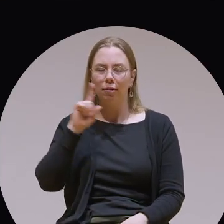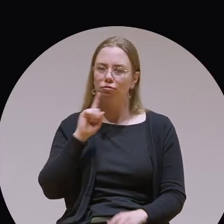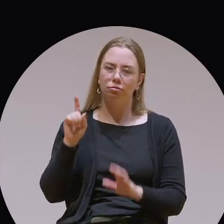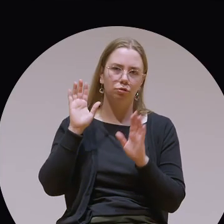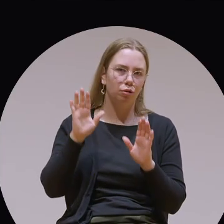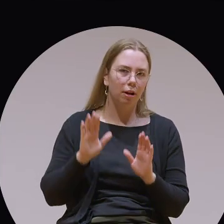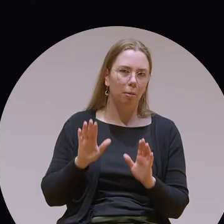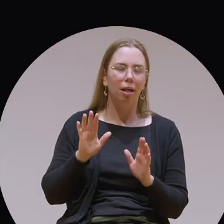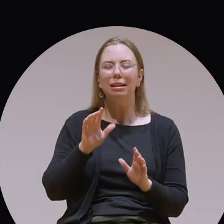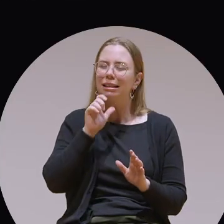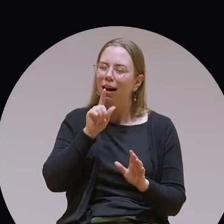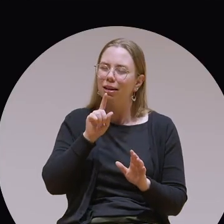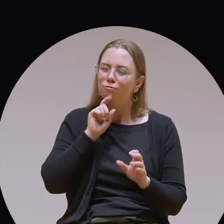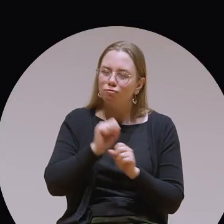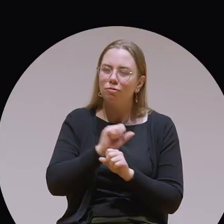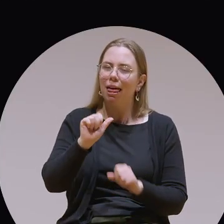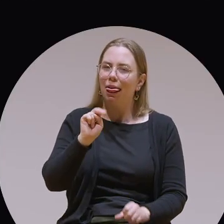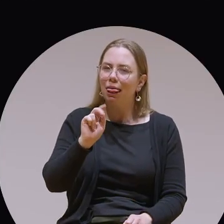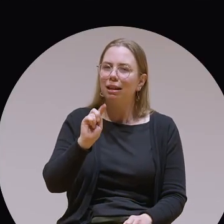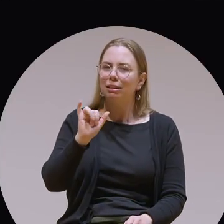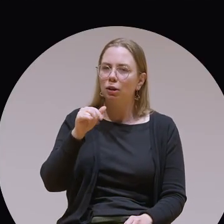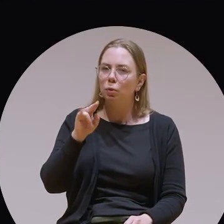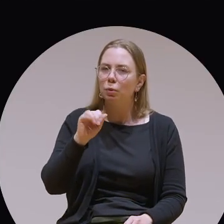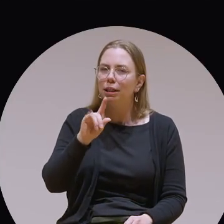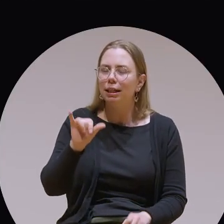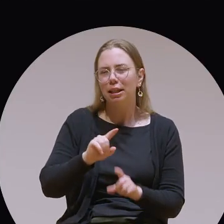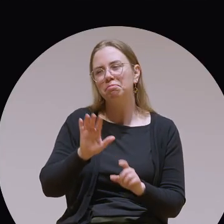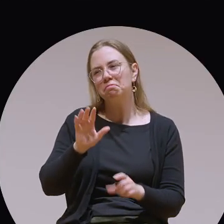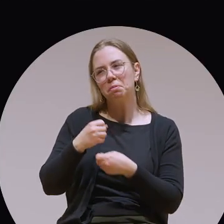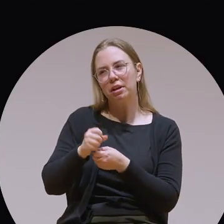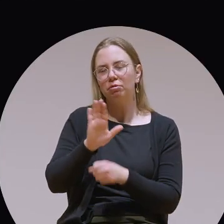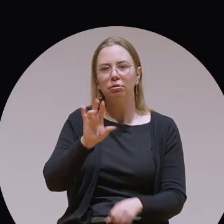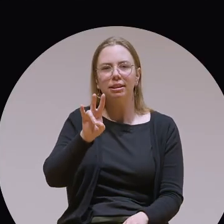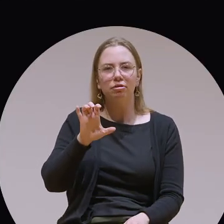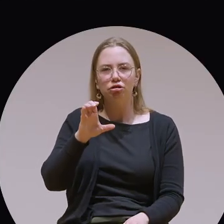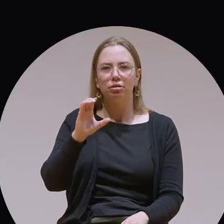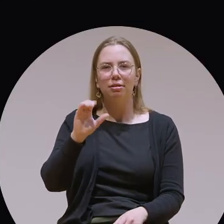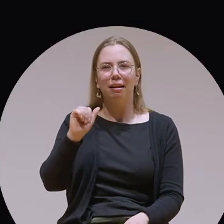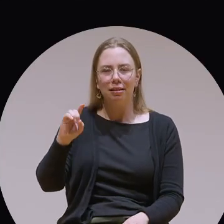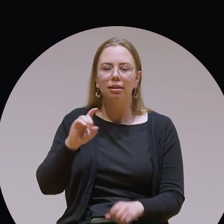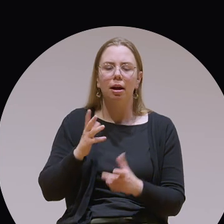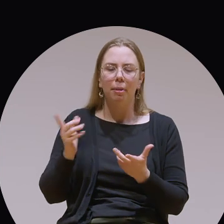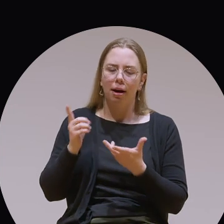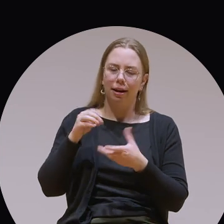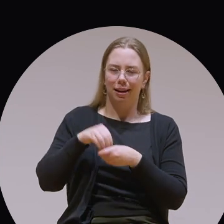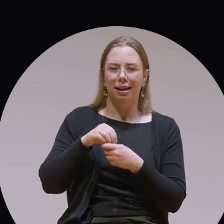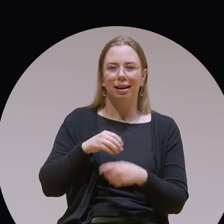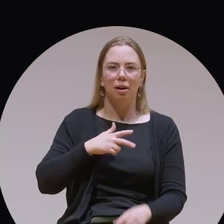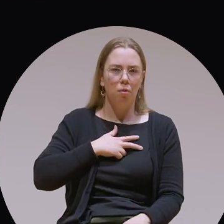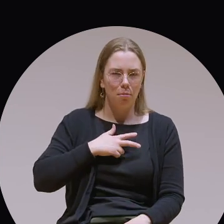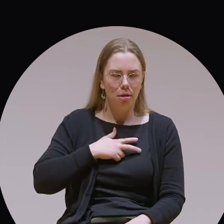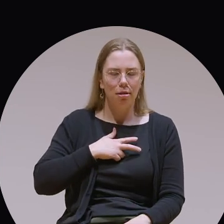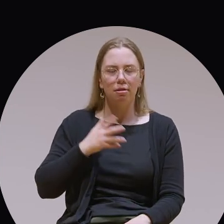but it's 700 AD. It's an incredible stela from Guatemala that was lent to the Met for an exhibition on the Mayan culture